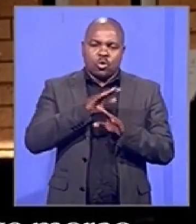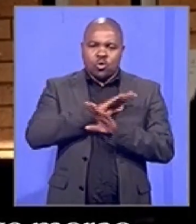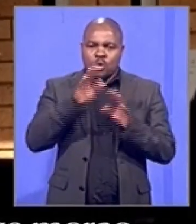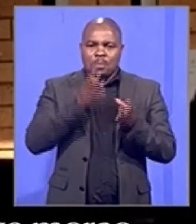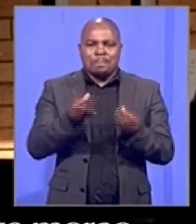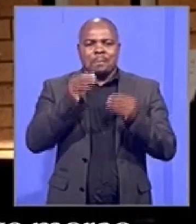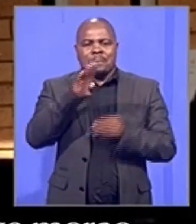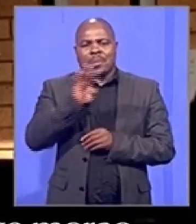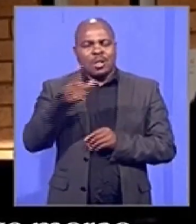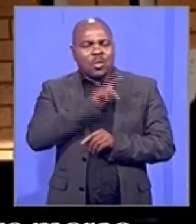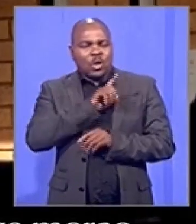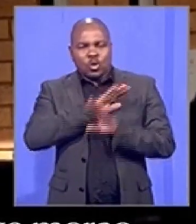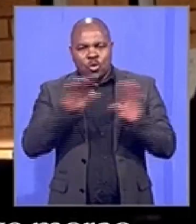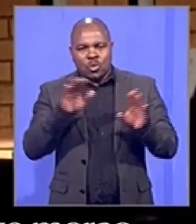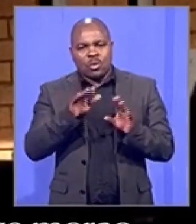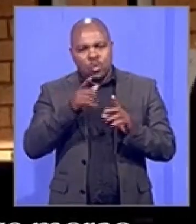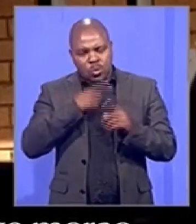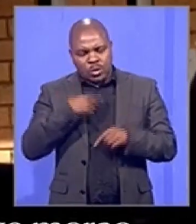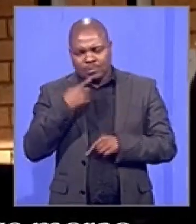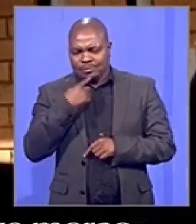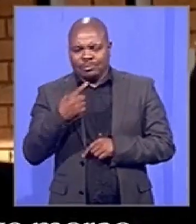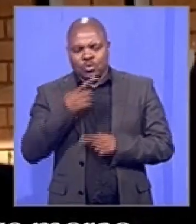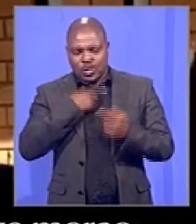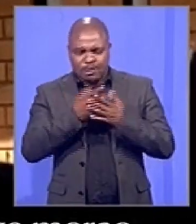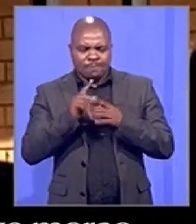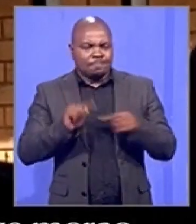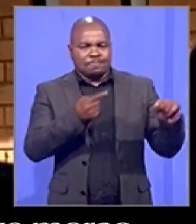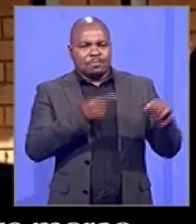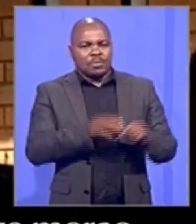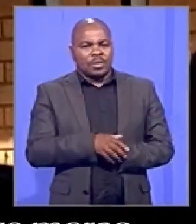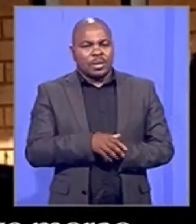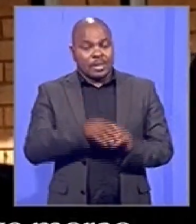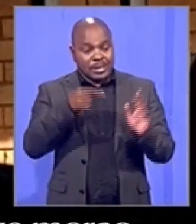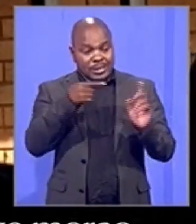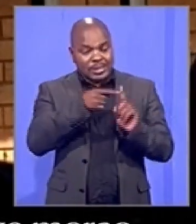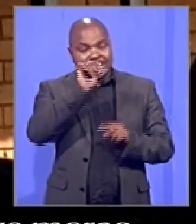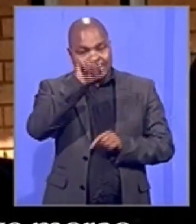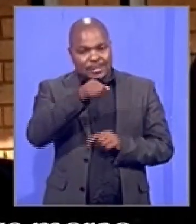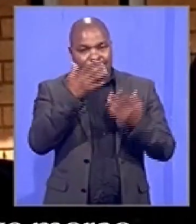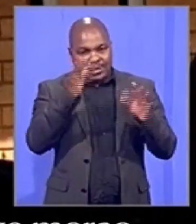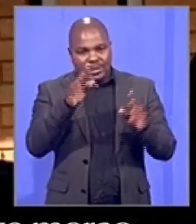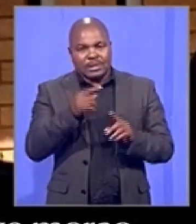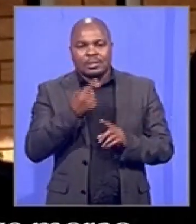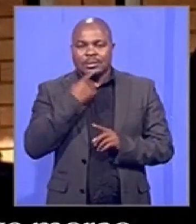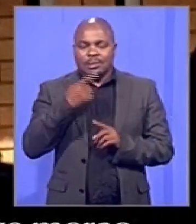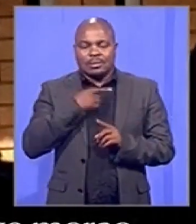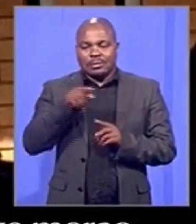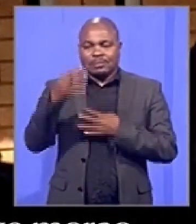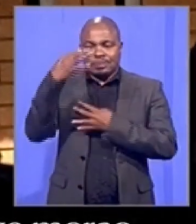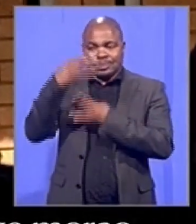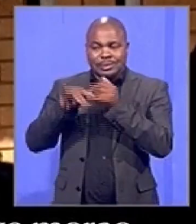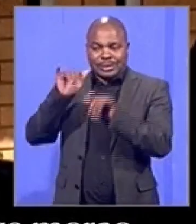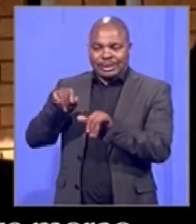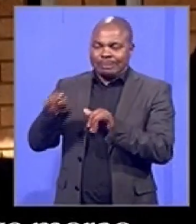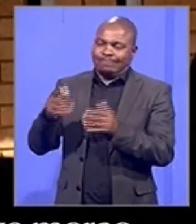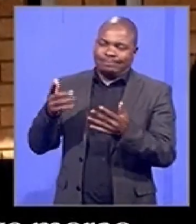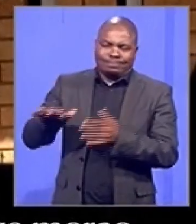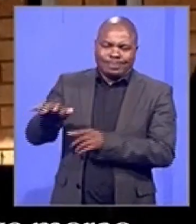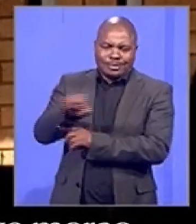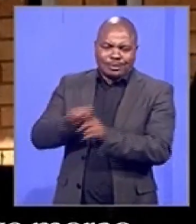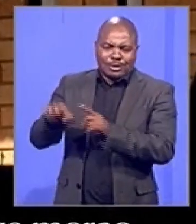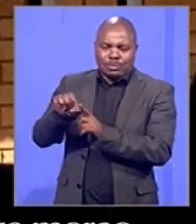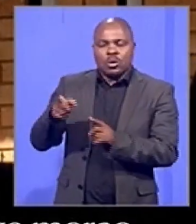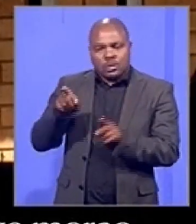of course, we have reasons to dispel all of that. She did indicate about the facility that she was kept in. We